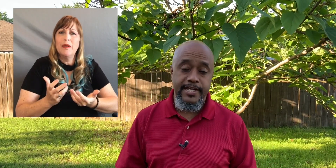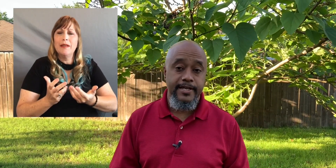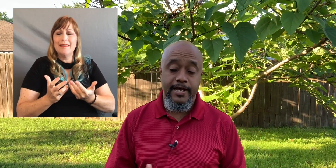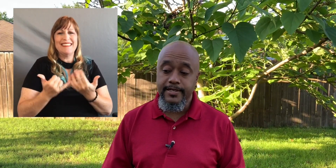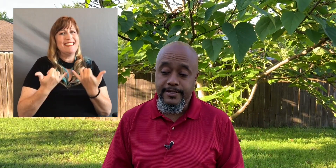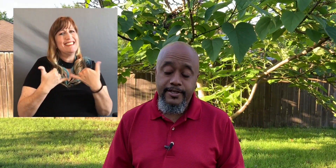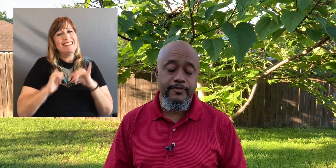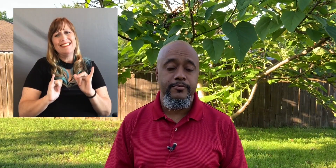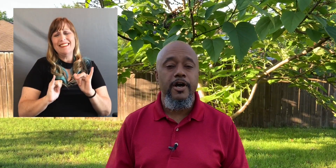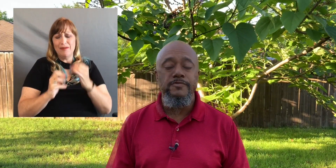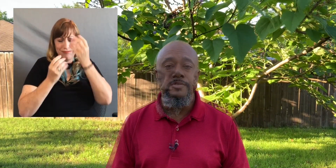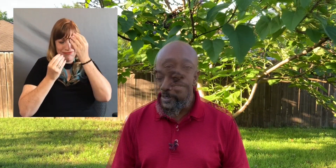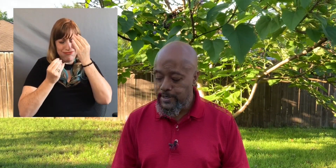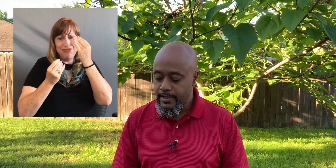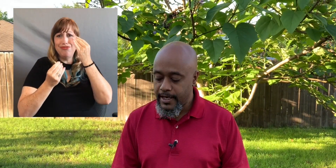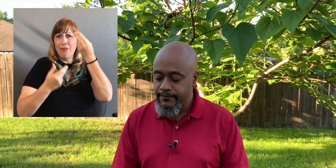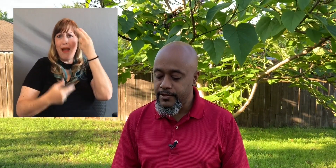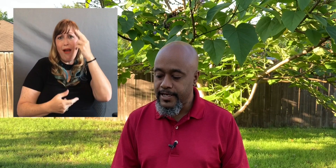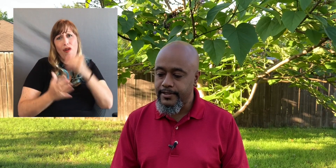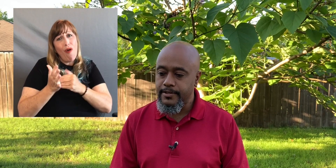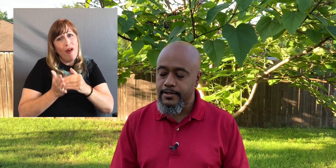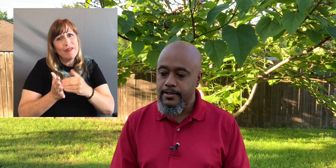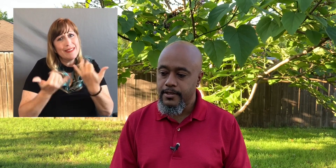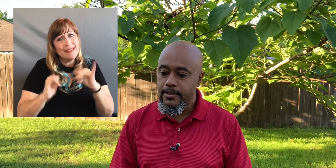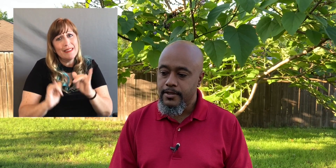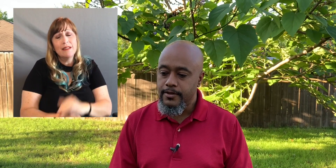very day, I think of him often. I feel like